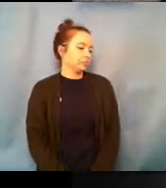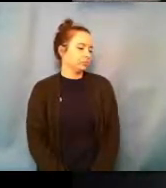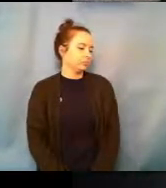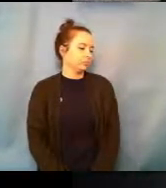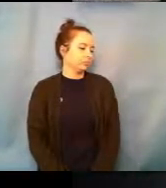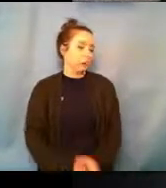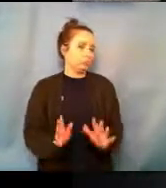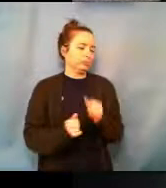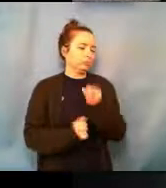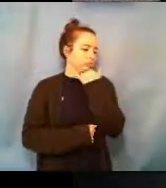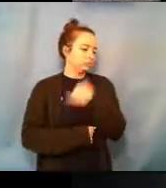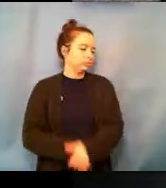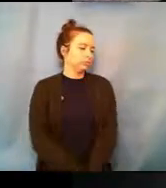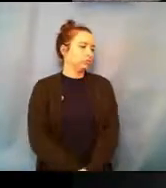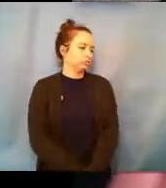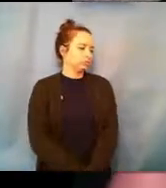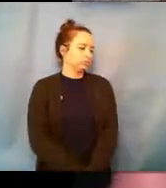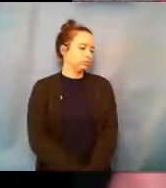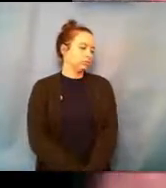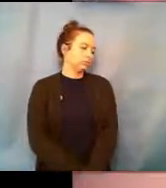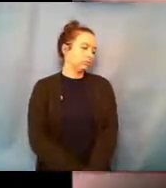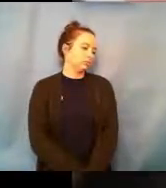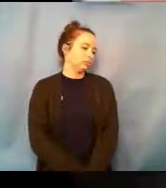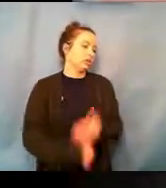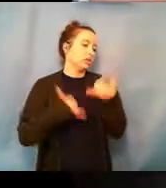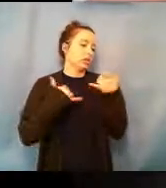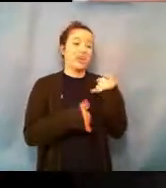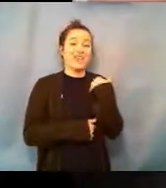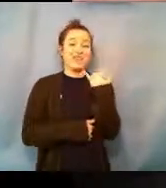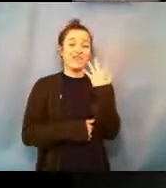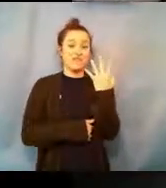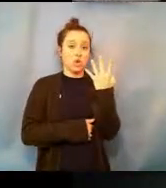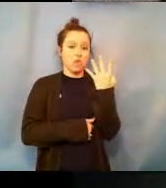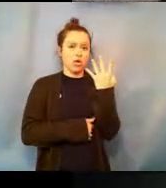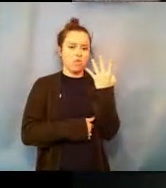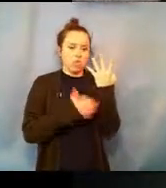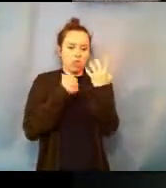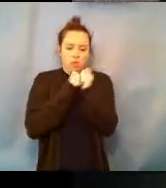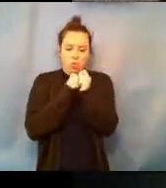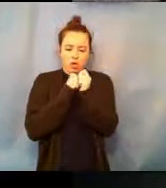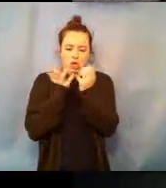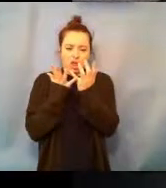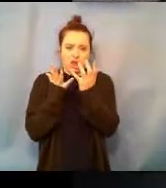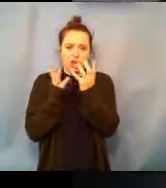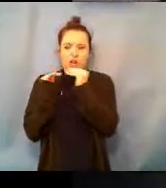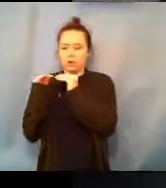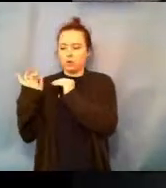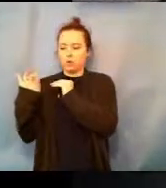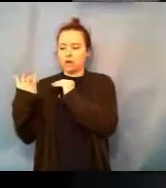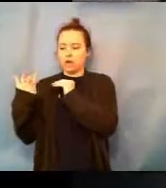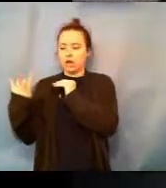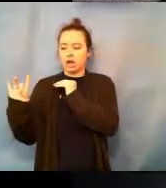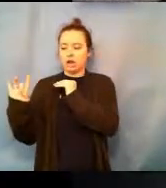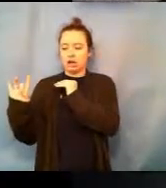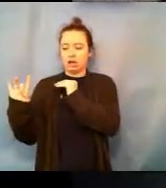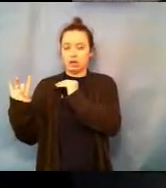Maybe. Whoop. Okay. Now I have 4 plus something equals 8.